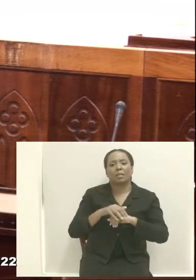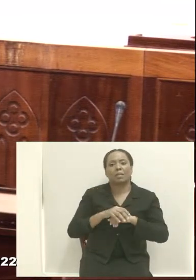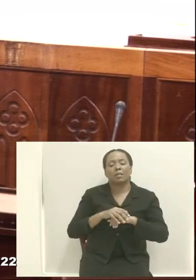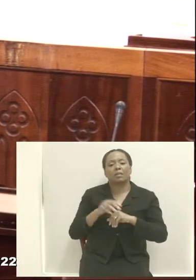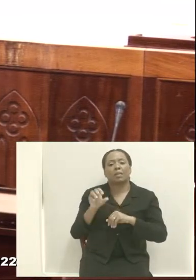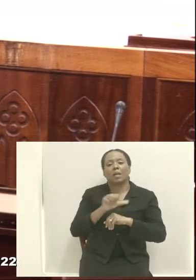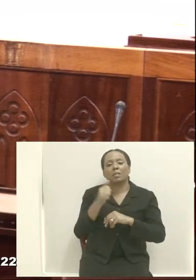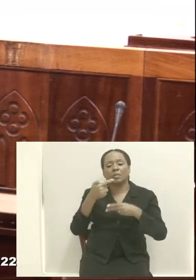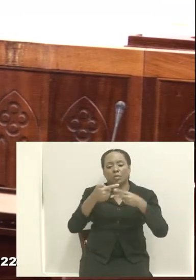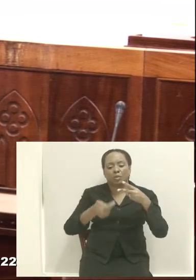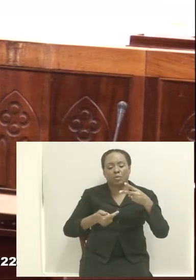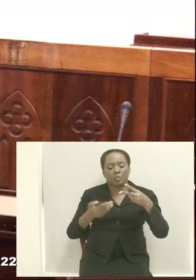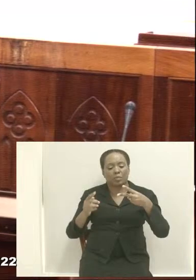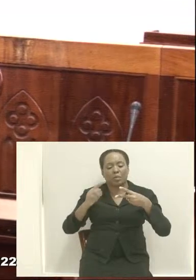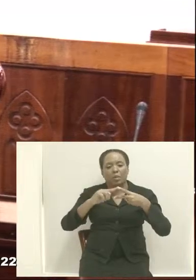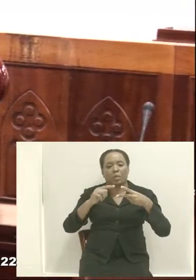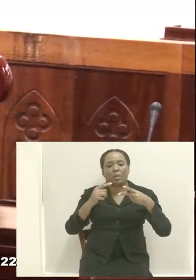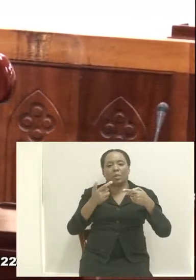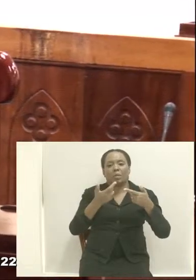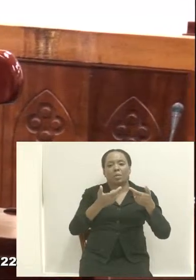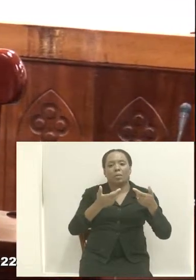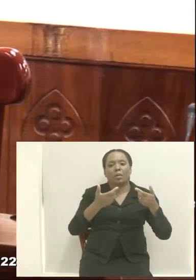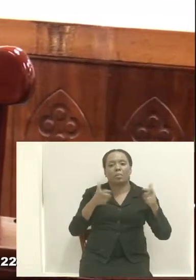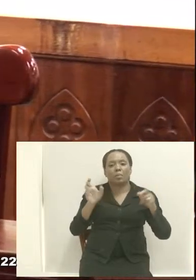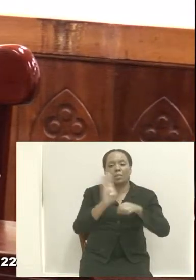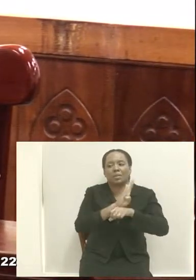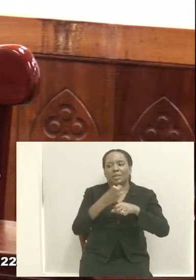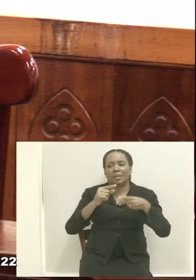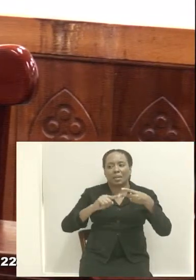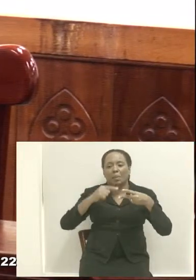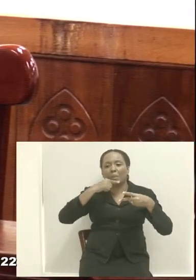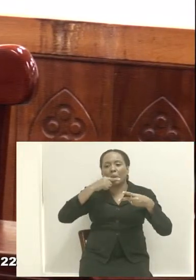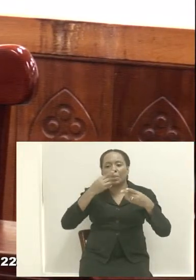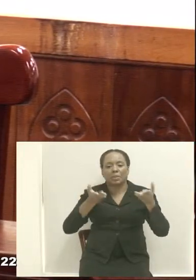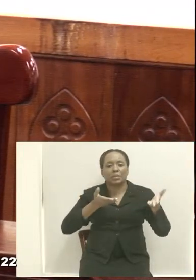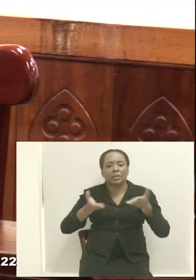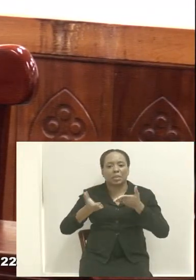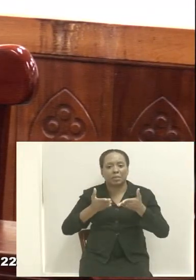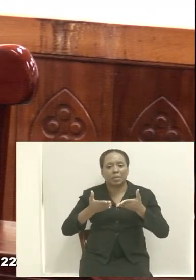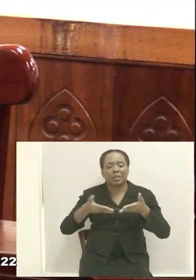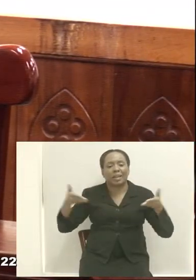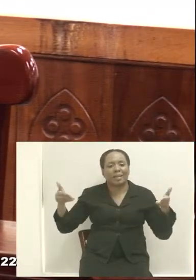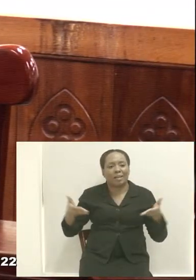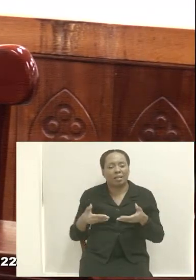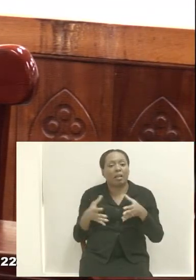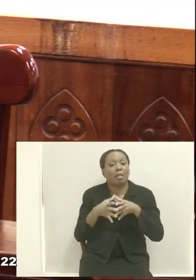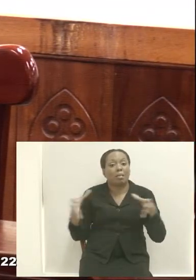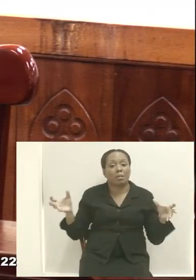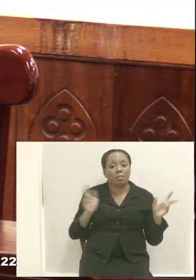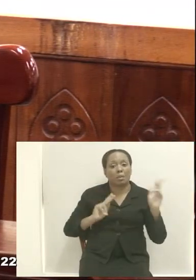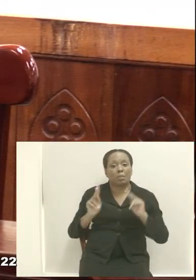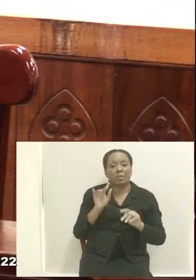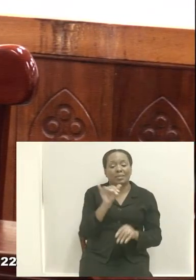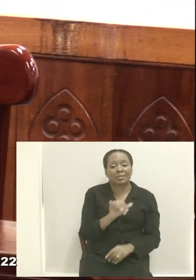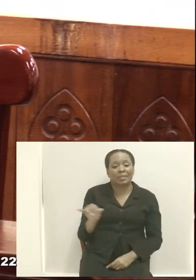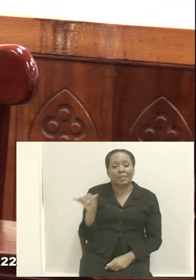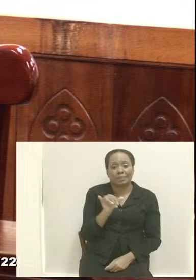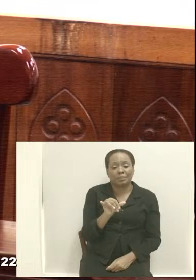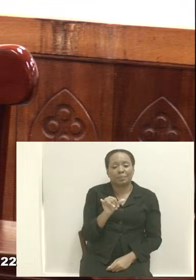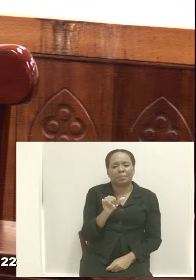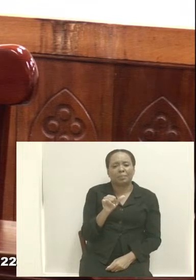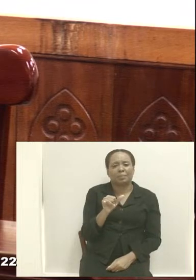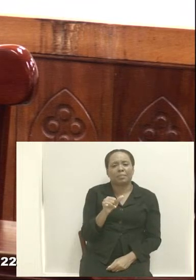service. Now, my question relates to all three categories in terms of